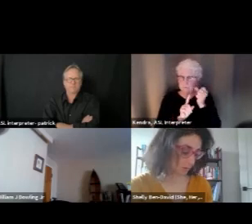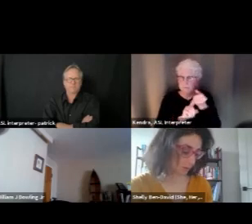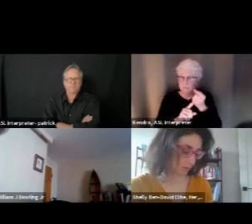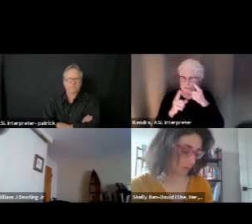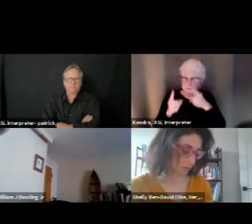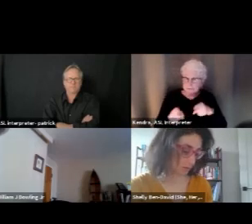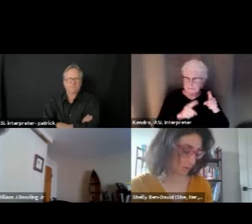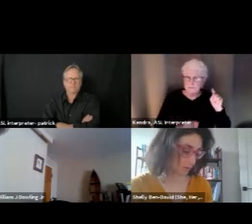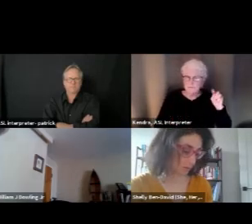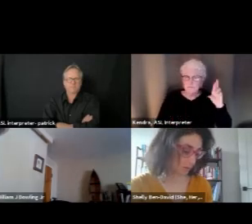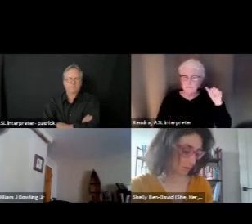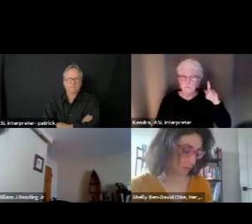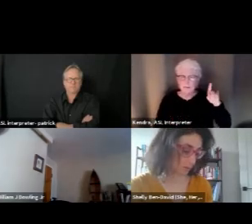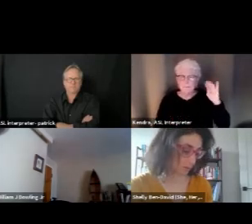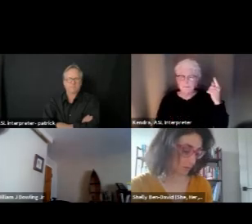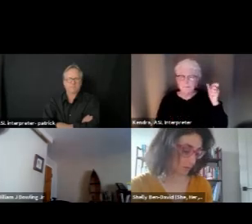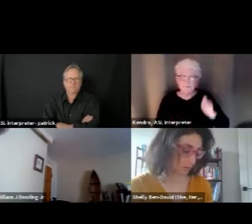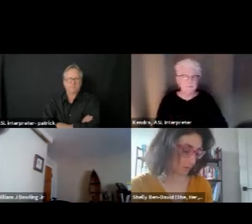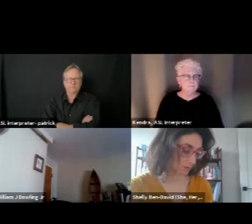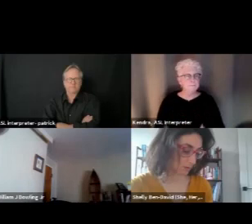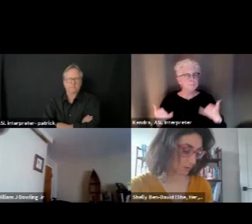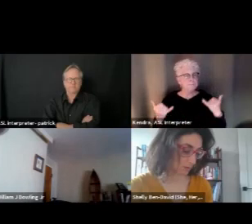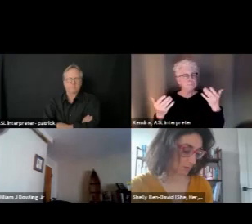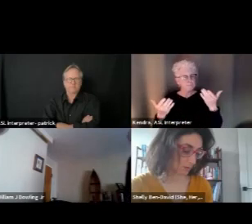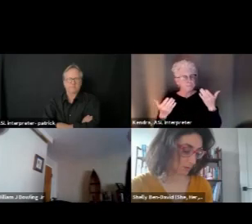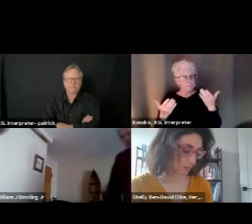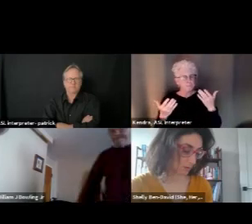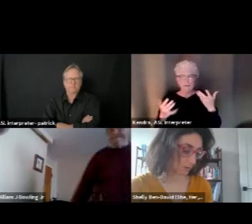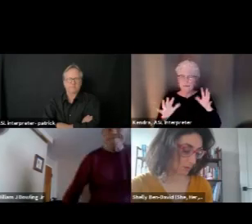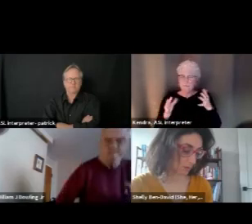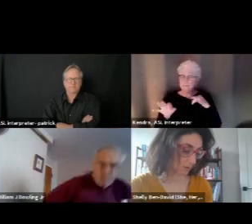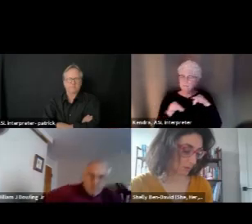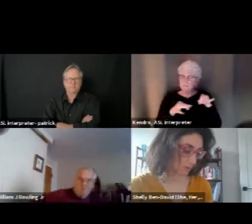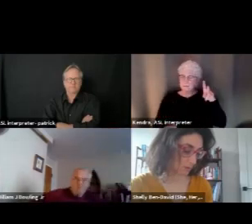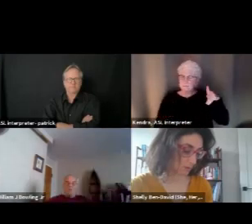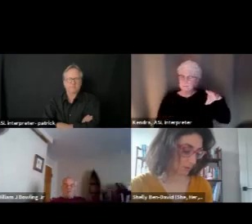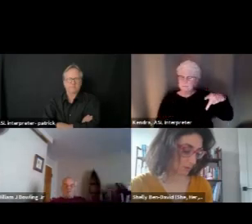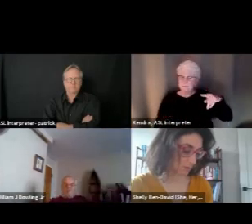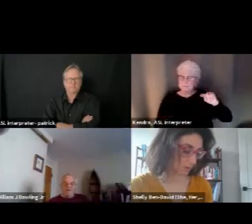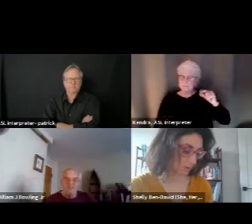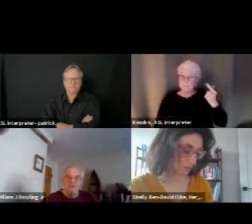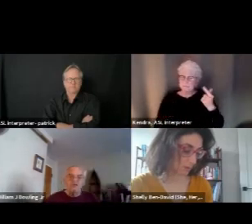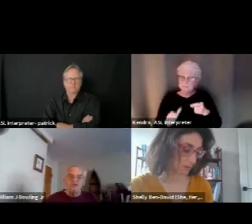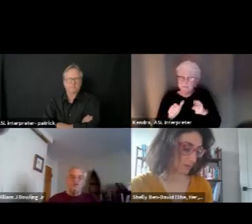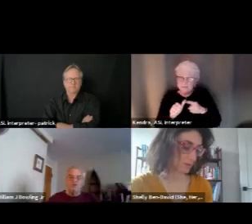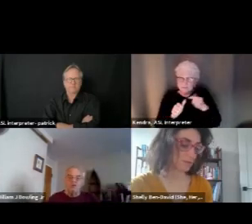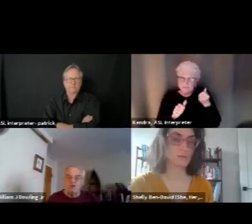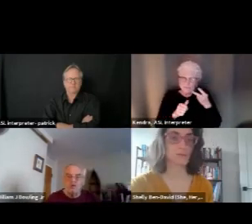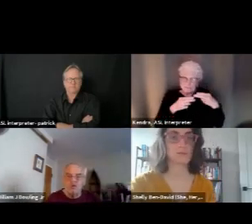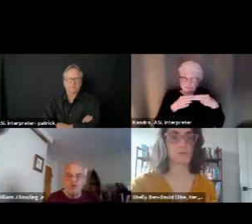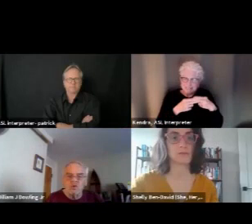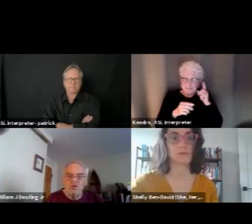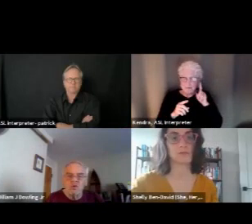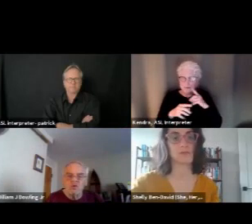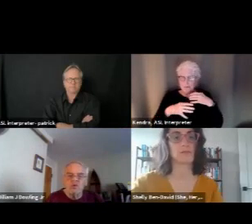So I kind of described what post-traumatic growth was during one of my first slides, but I'll just rehash it